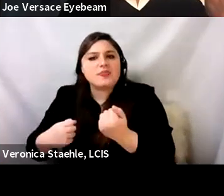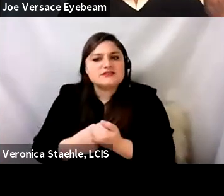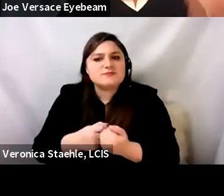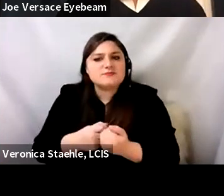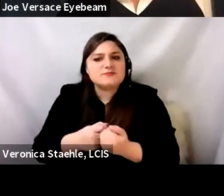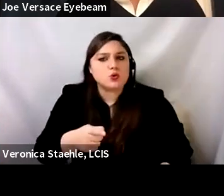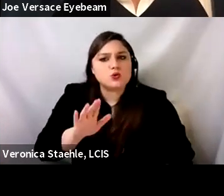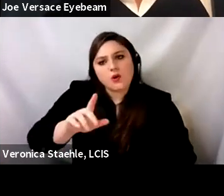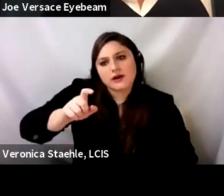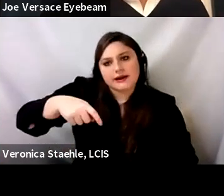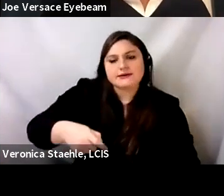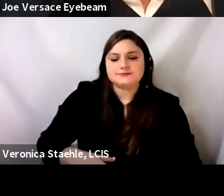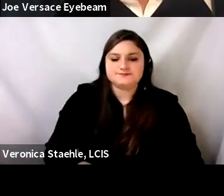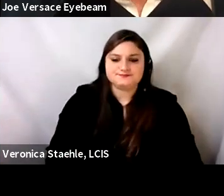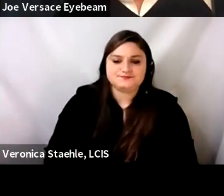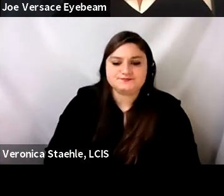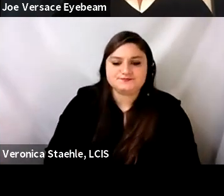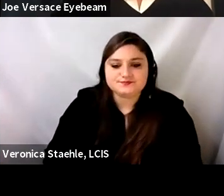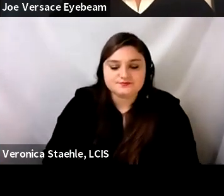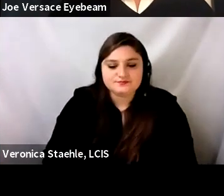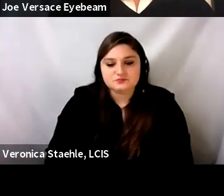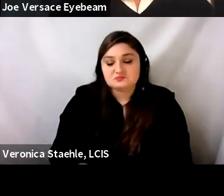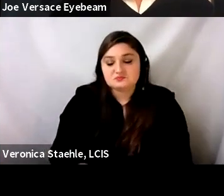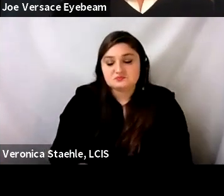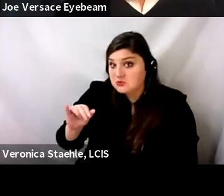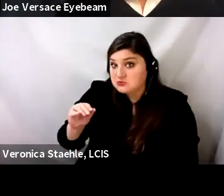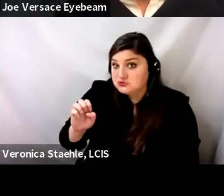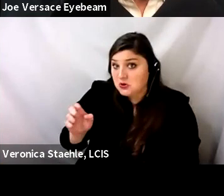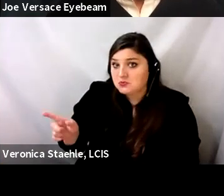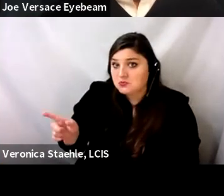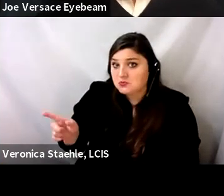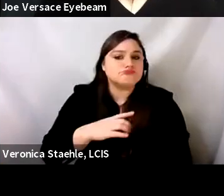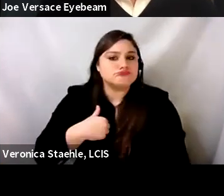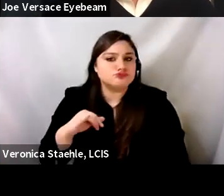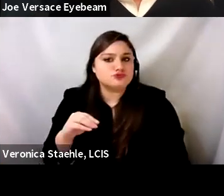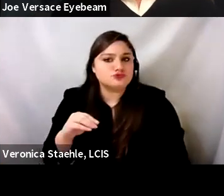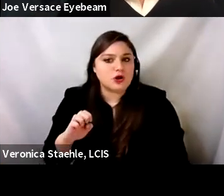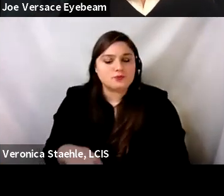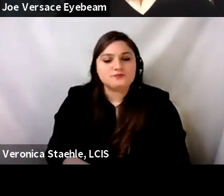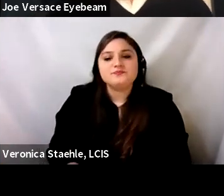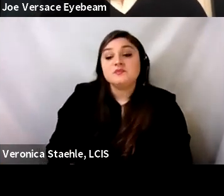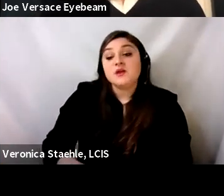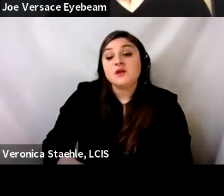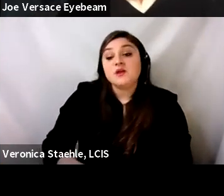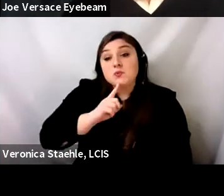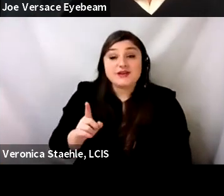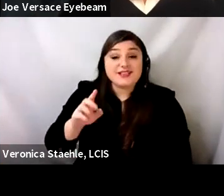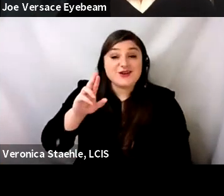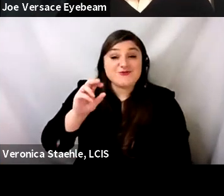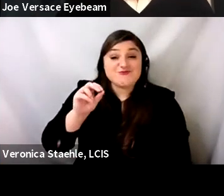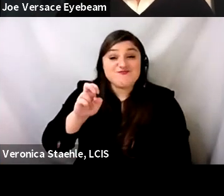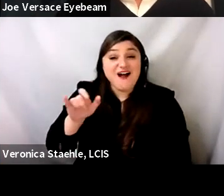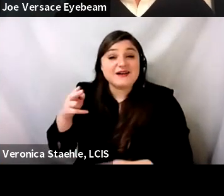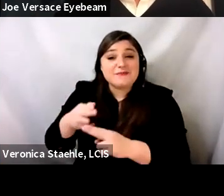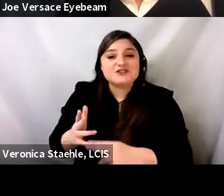Joe, you want to start? Sure, yeah. Well, to Roddy's point, I think I'm still unpacking this, you know, the notion